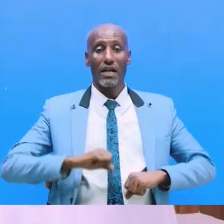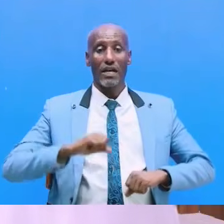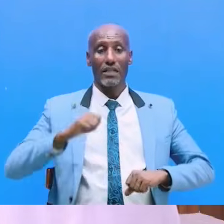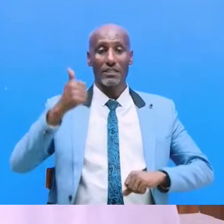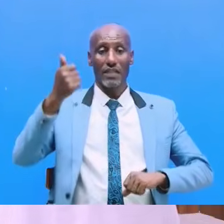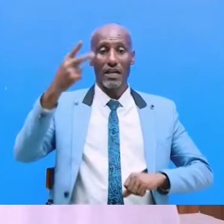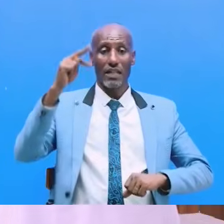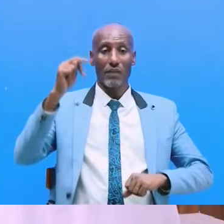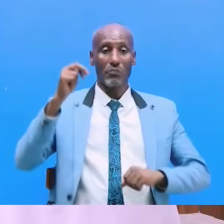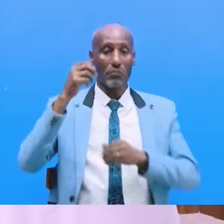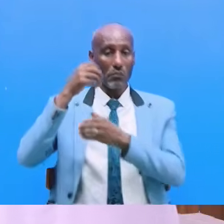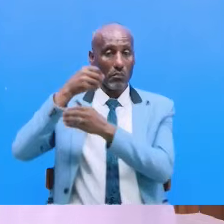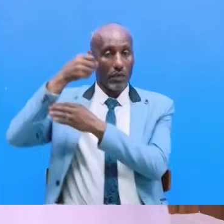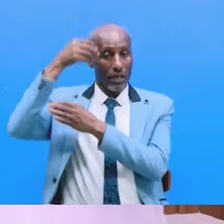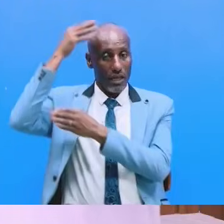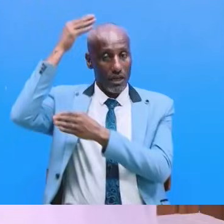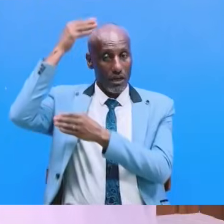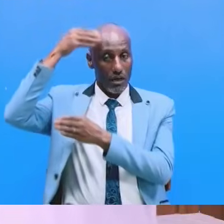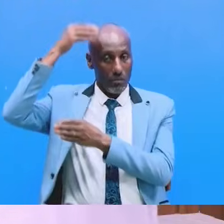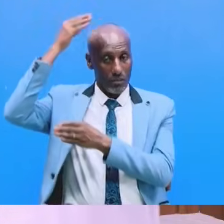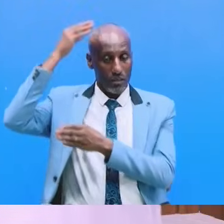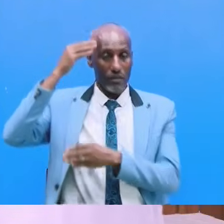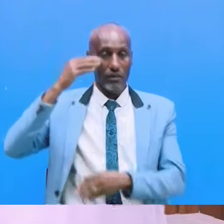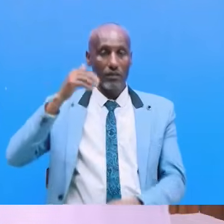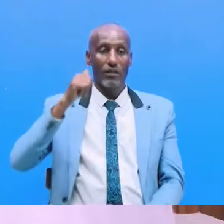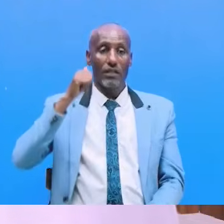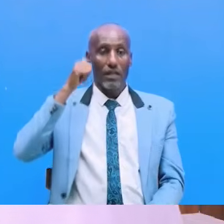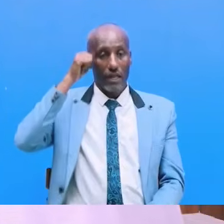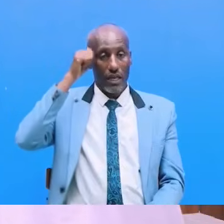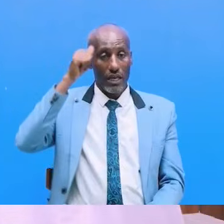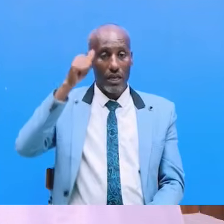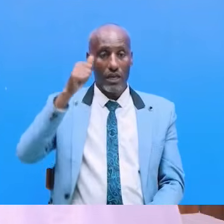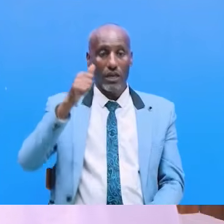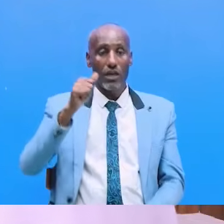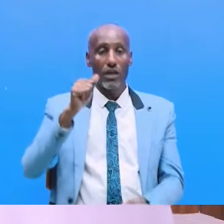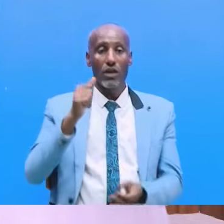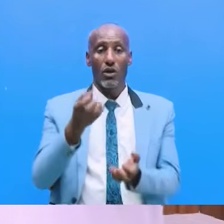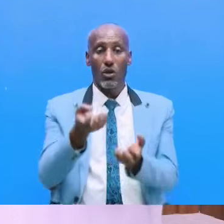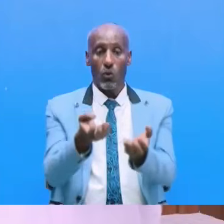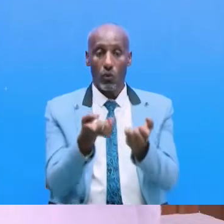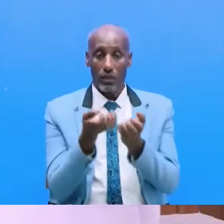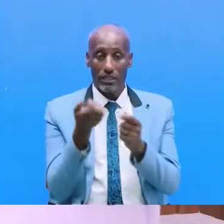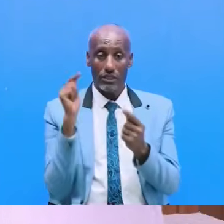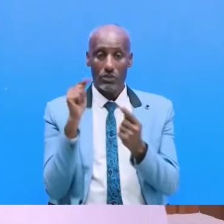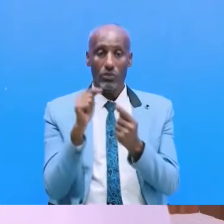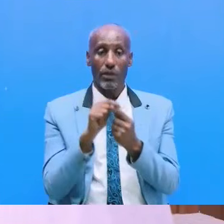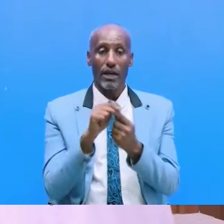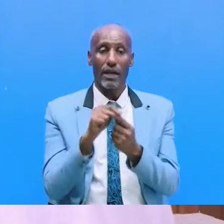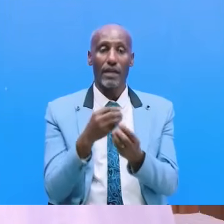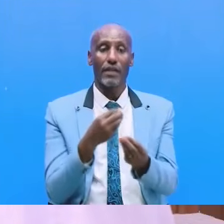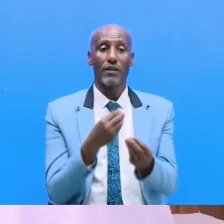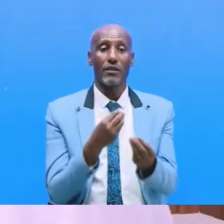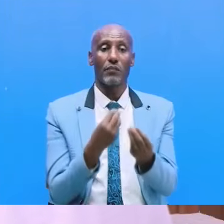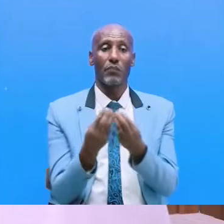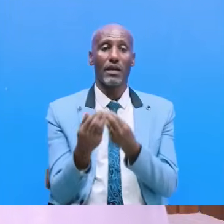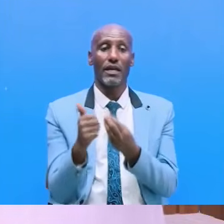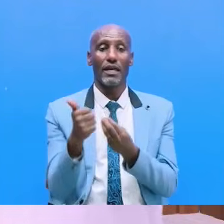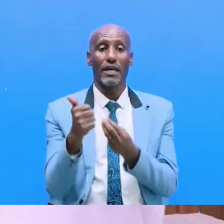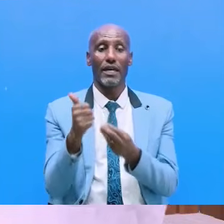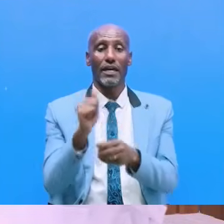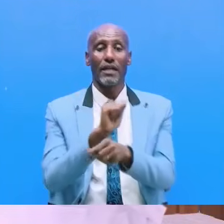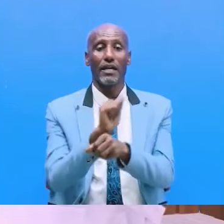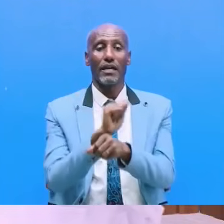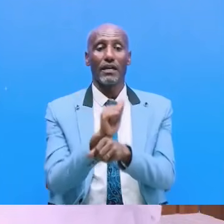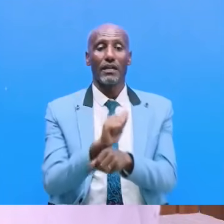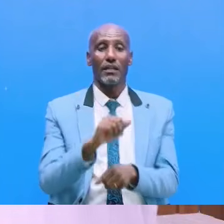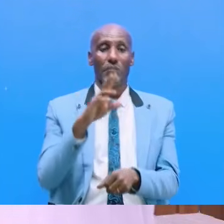She has an umbrella. He wants to buy a car. He wants to buy a car.